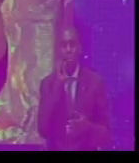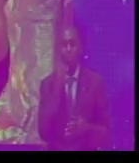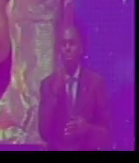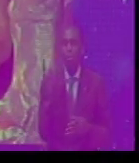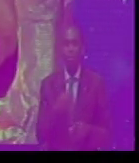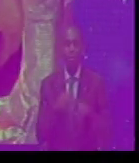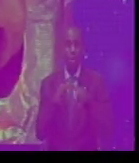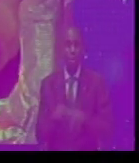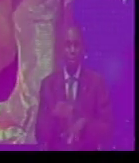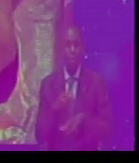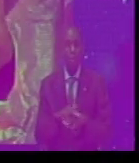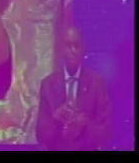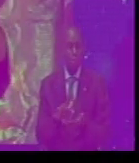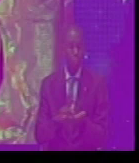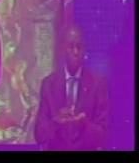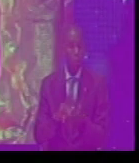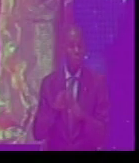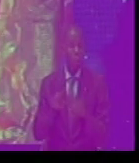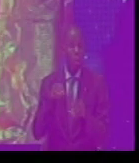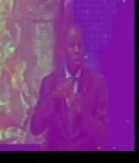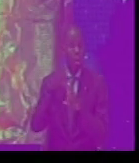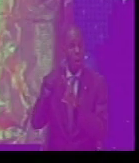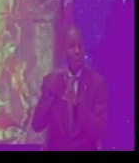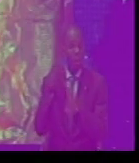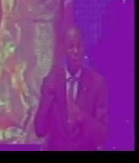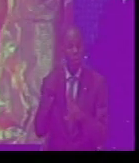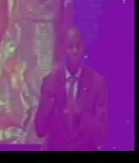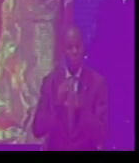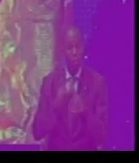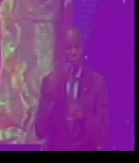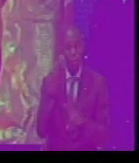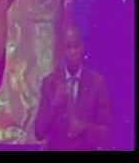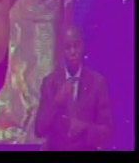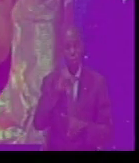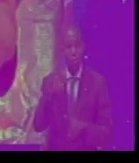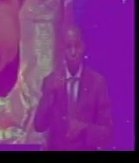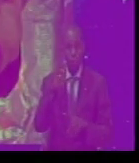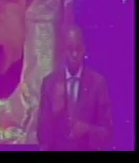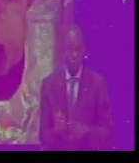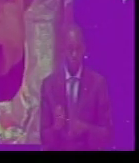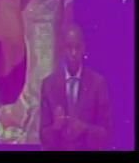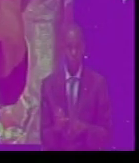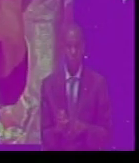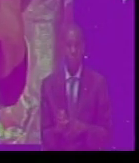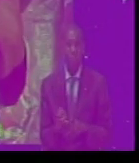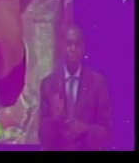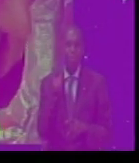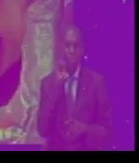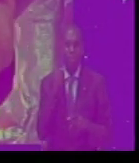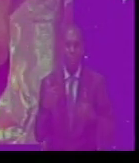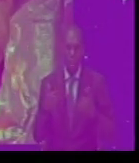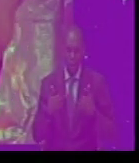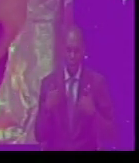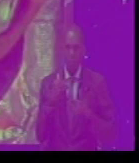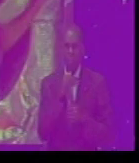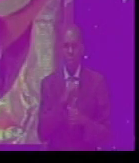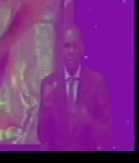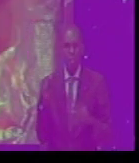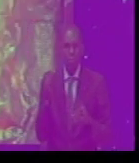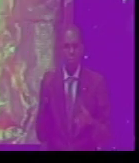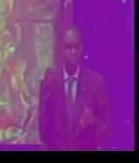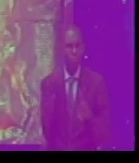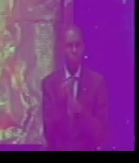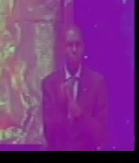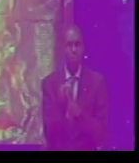but it will not work. A lot of things. I always live in drawers. But in the month of June, when I came here,